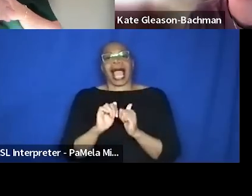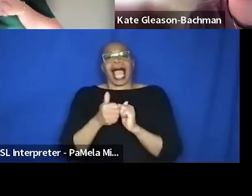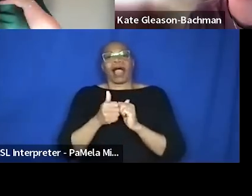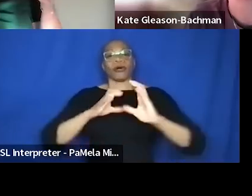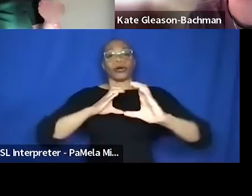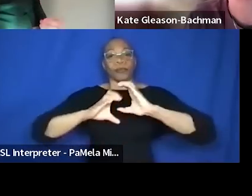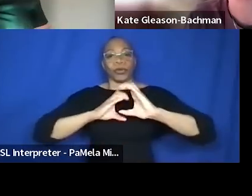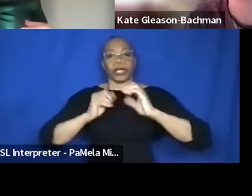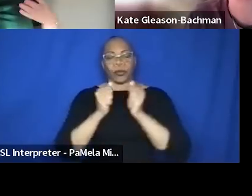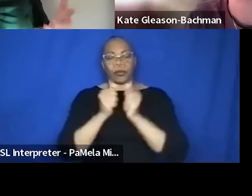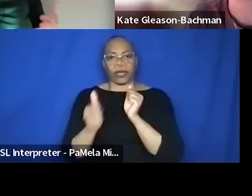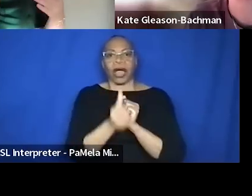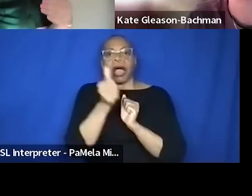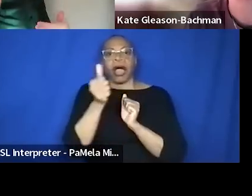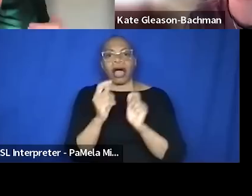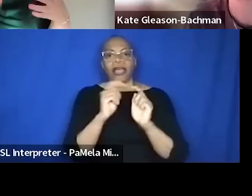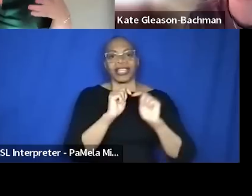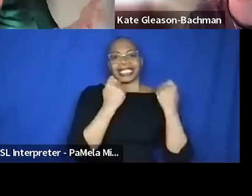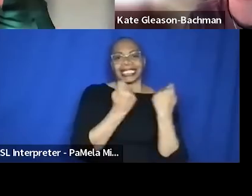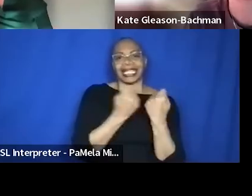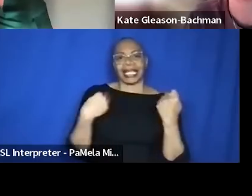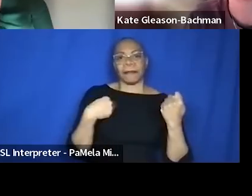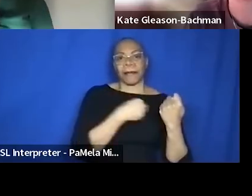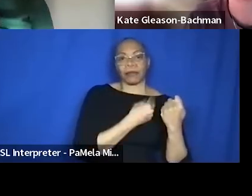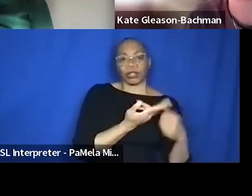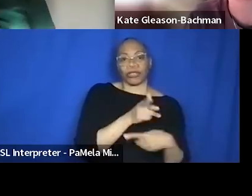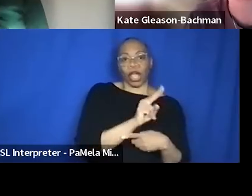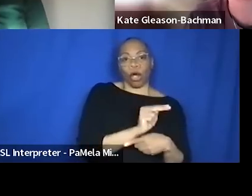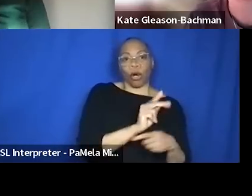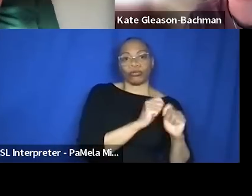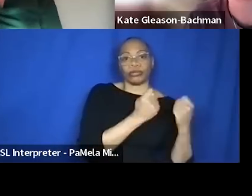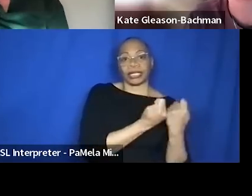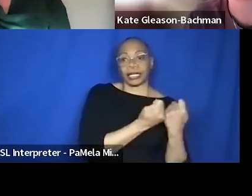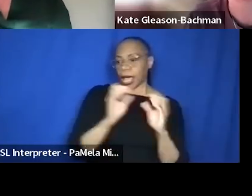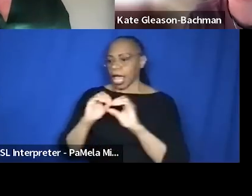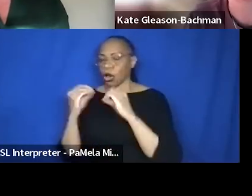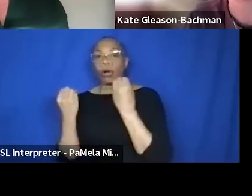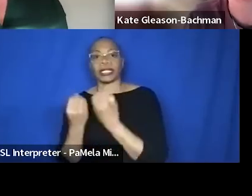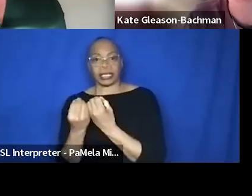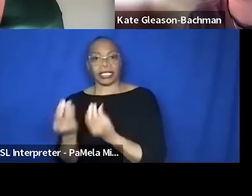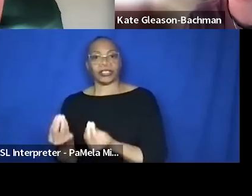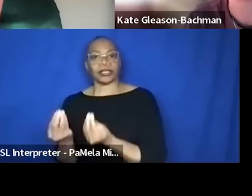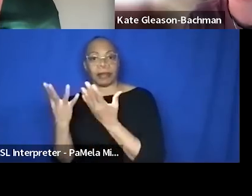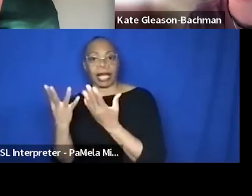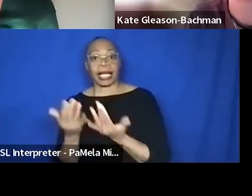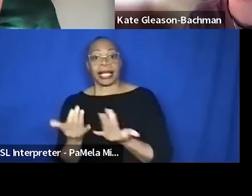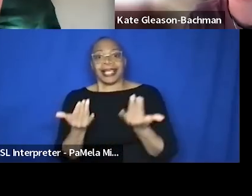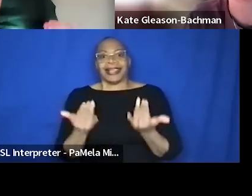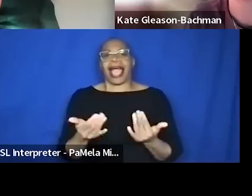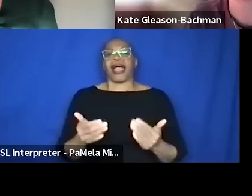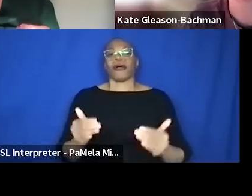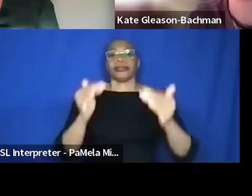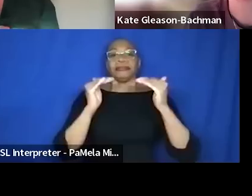other team members on their own team, but also other organizations, which actually brings me to my next